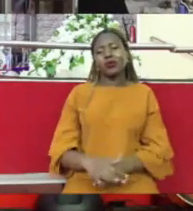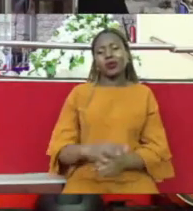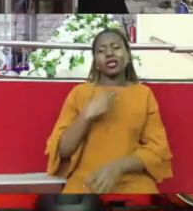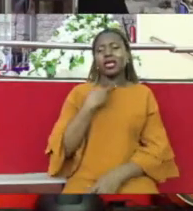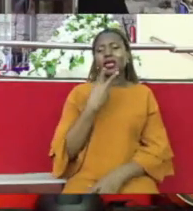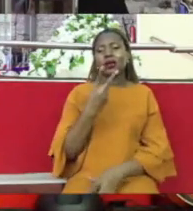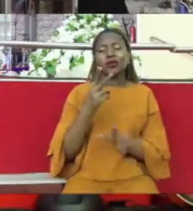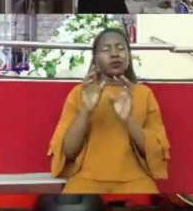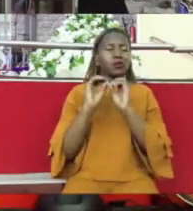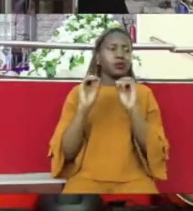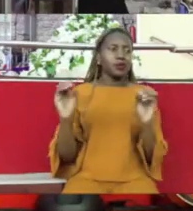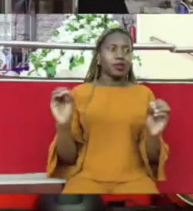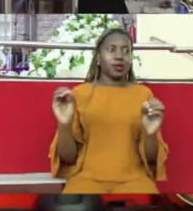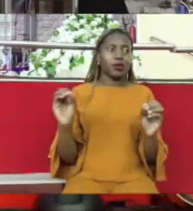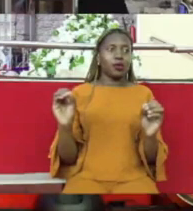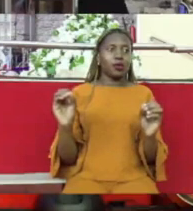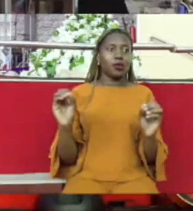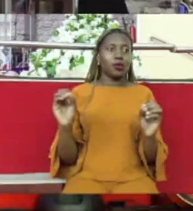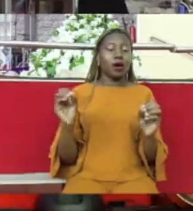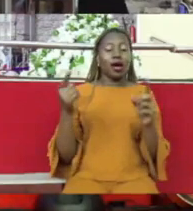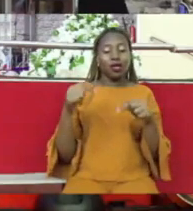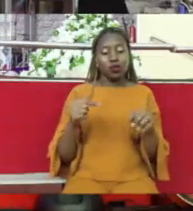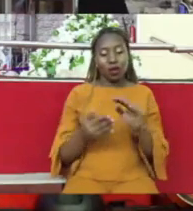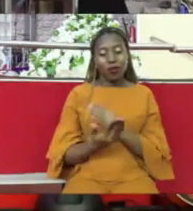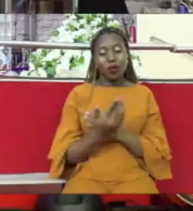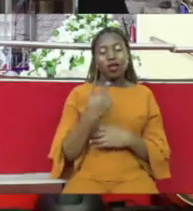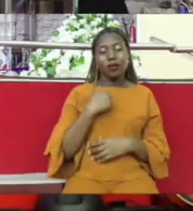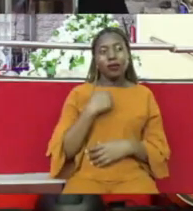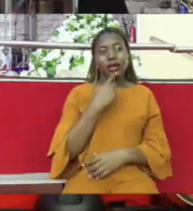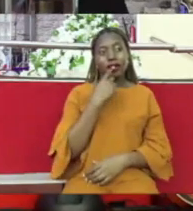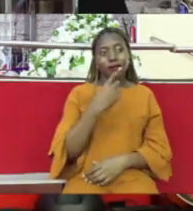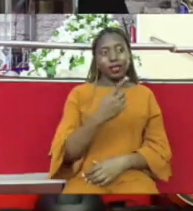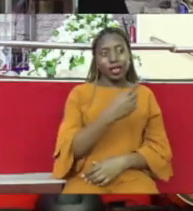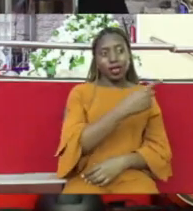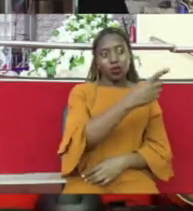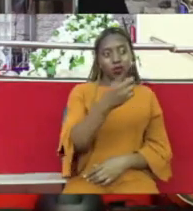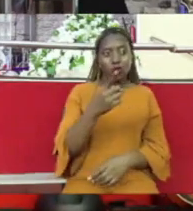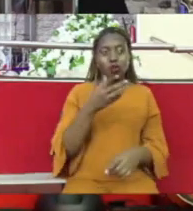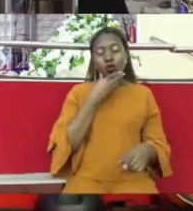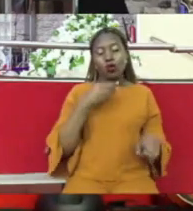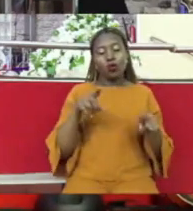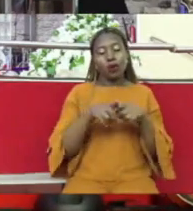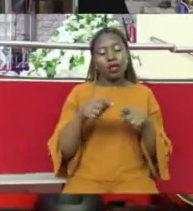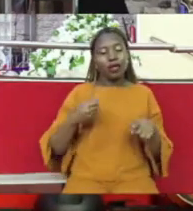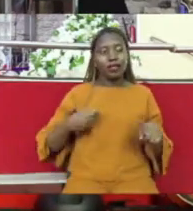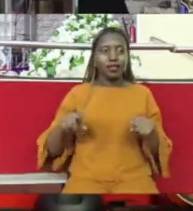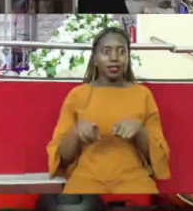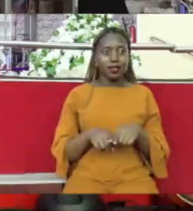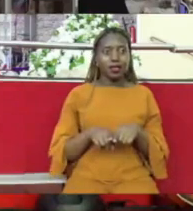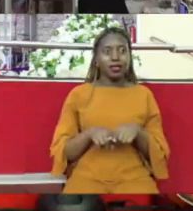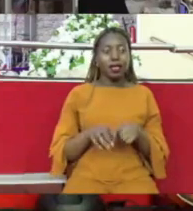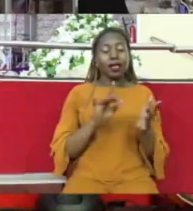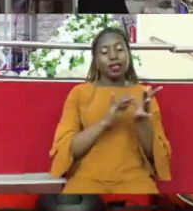sauti. This morning I want to tell you, my brother, my sister, asubuhi leo nataka nikwambie dada yangu, ndugu yangu, that Jesus is offering you a